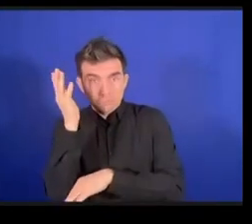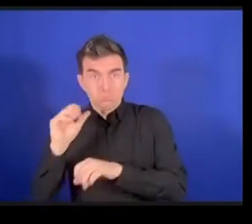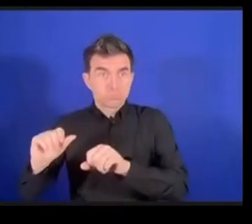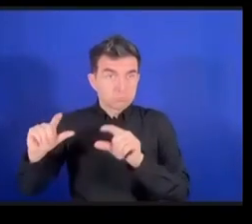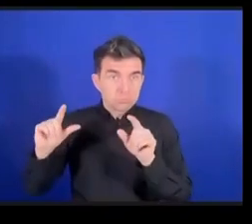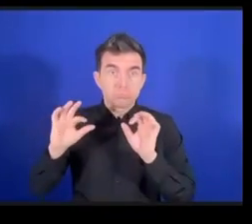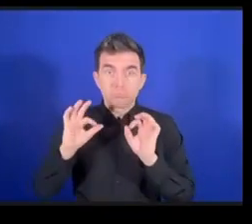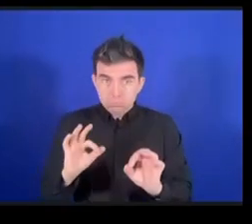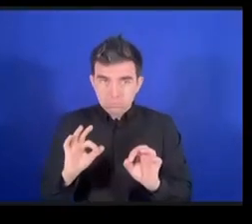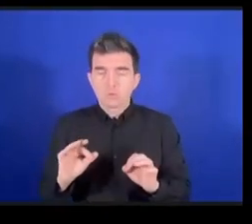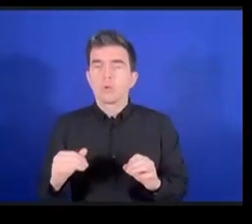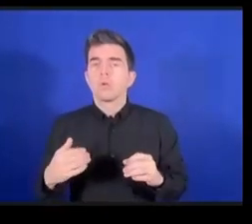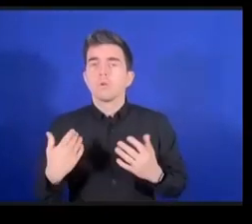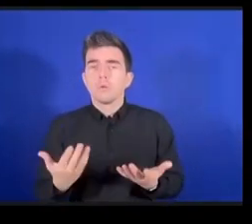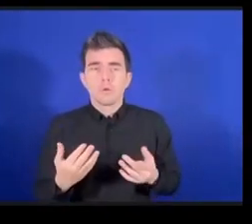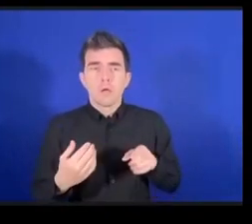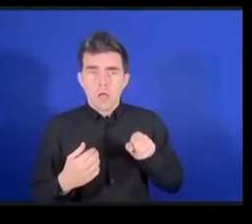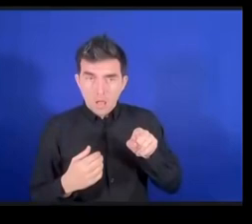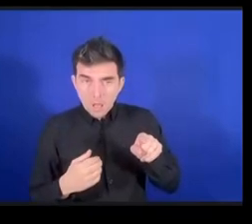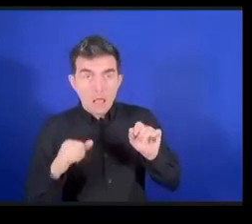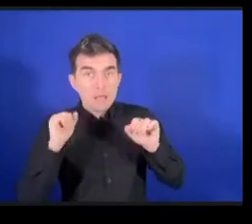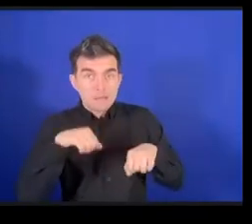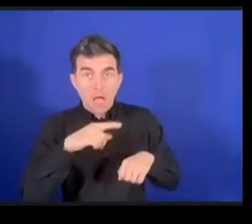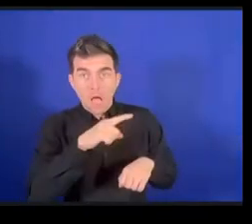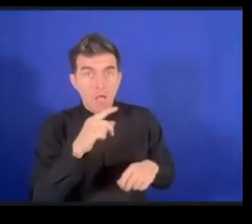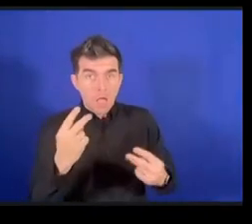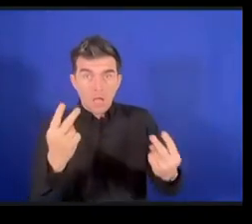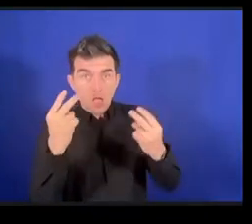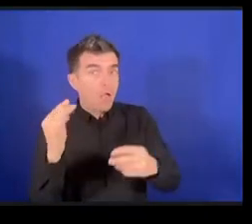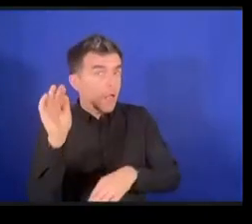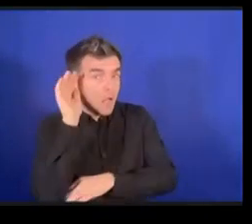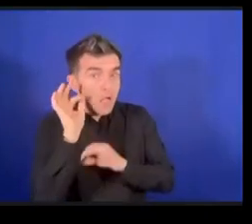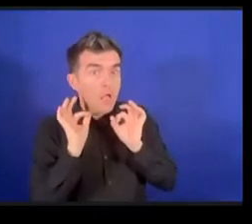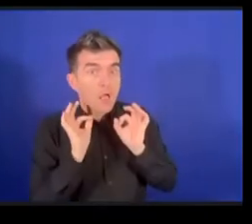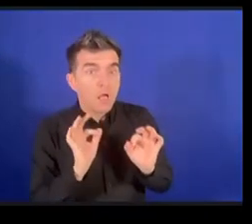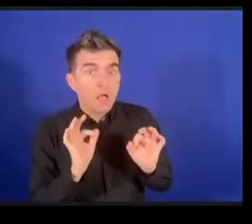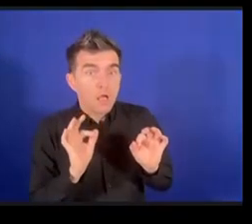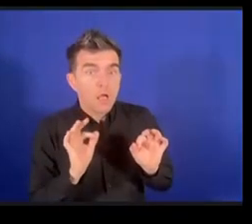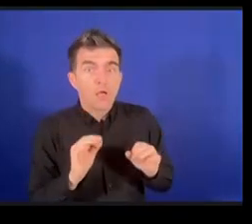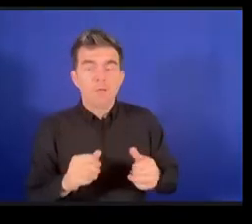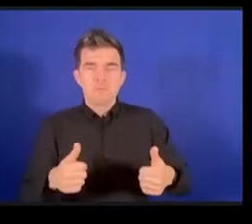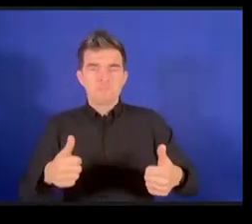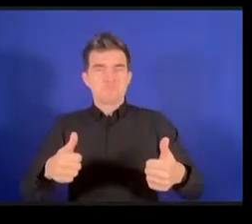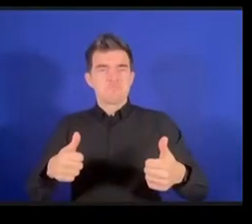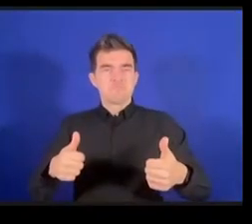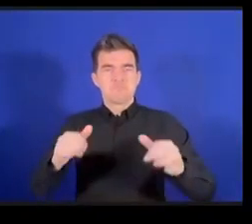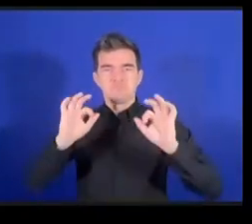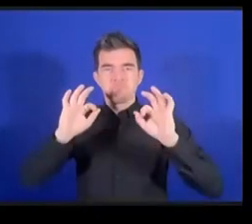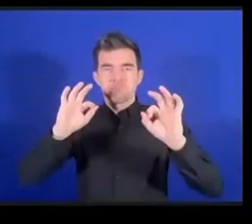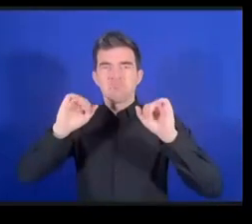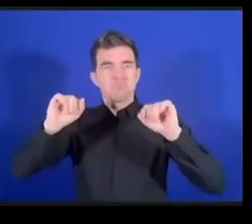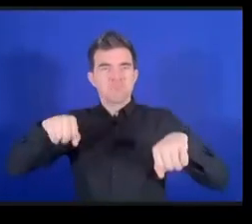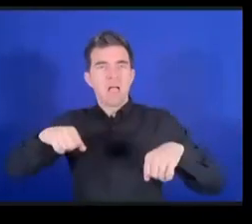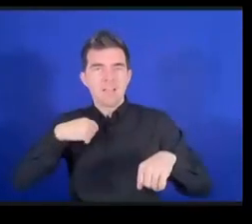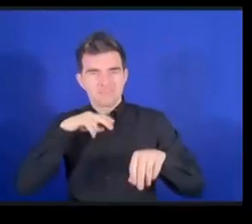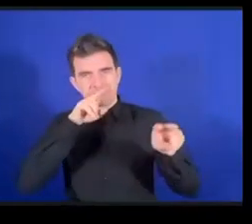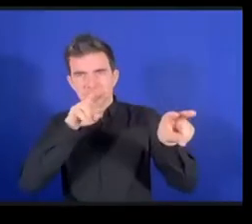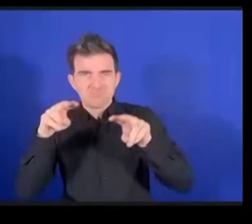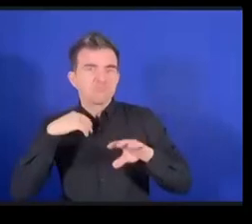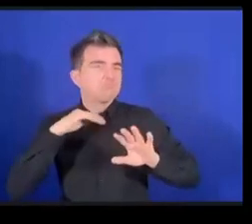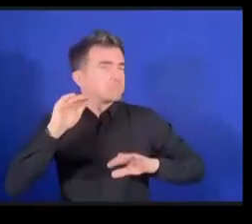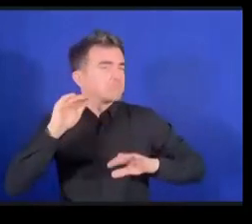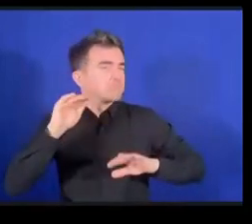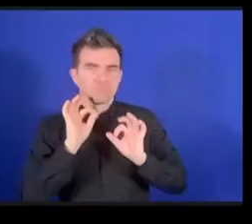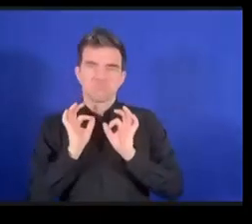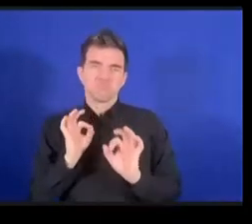uh excellent I hope you can hear me good to see you indeed we can hear you and see you so we had heard already on the important of openness